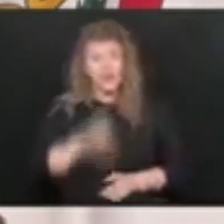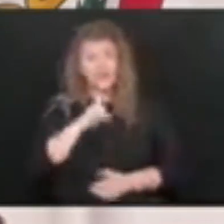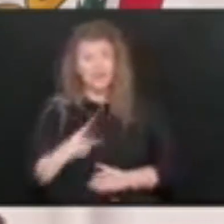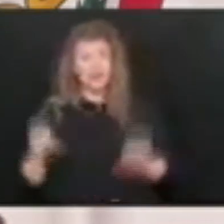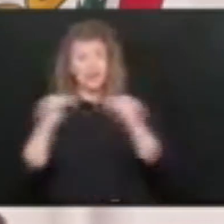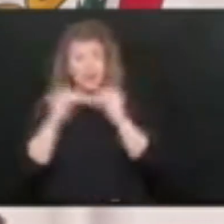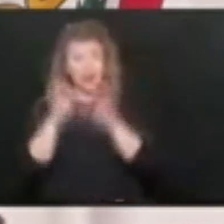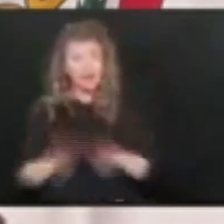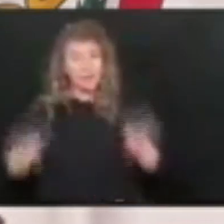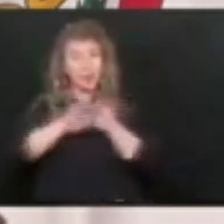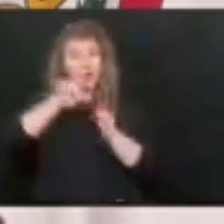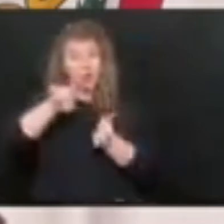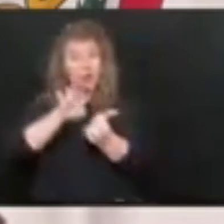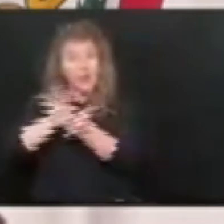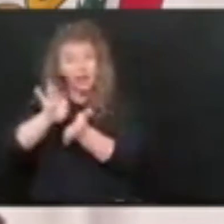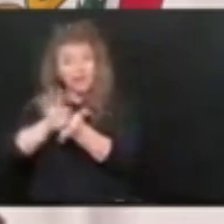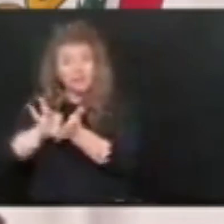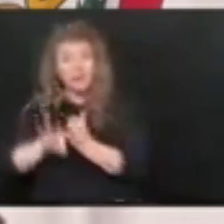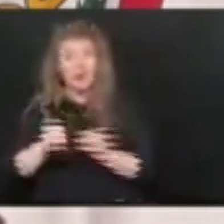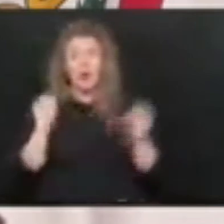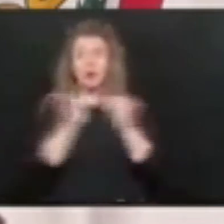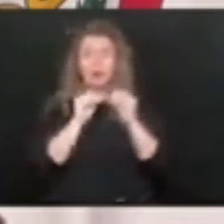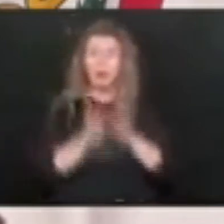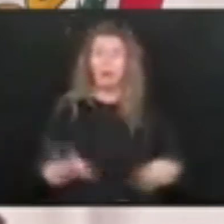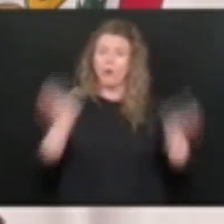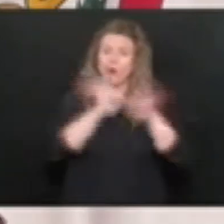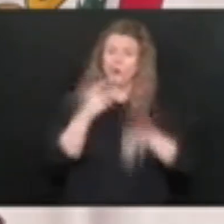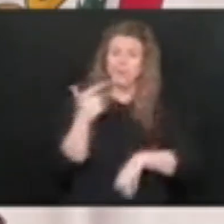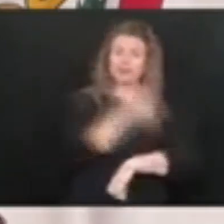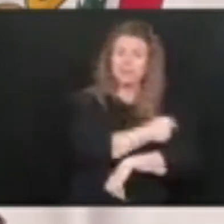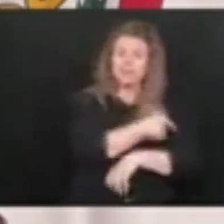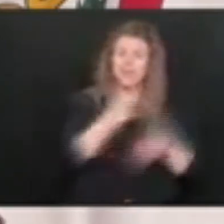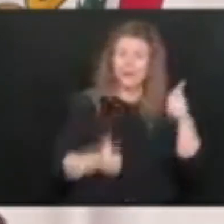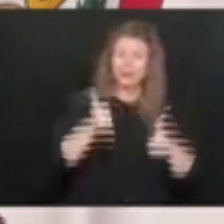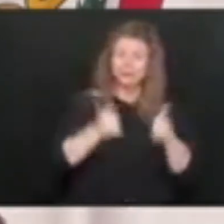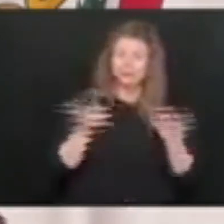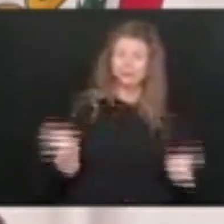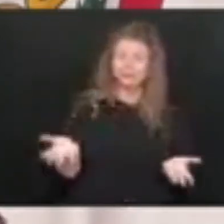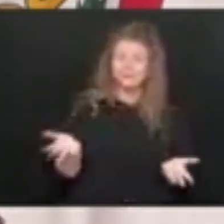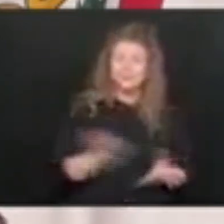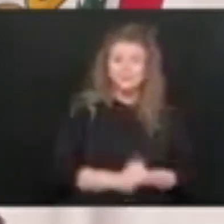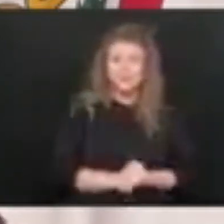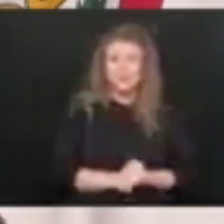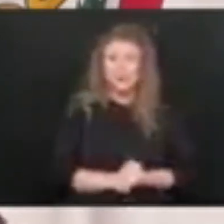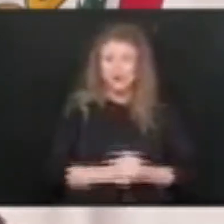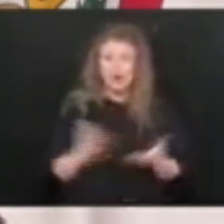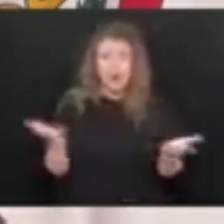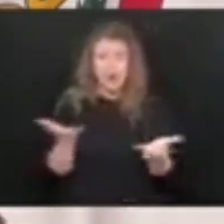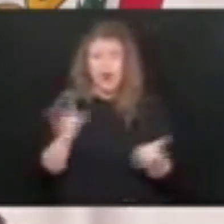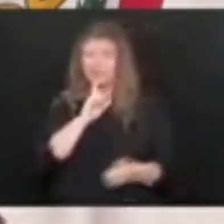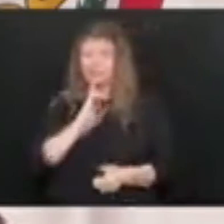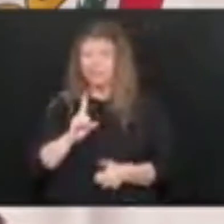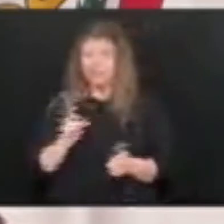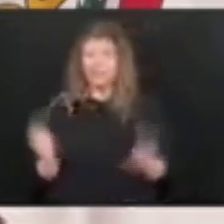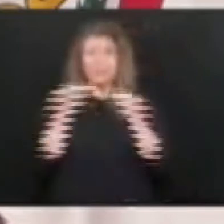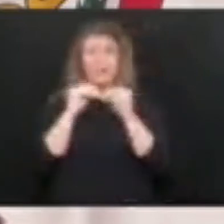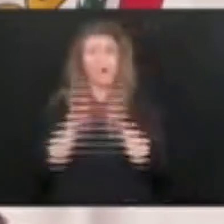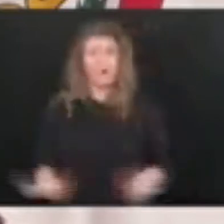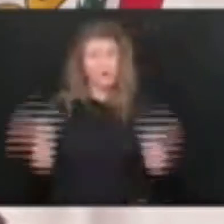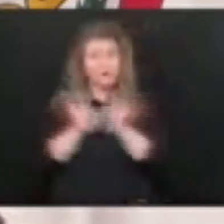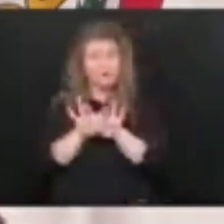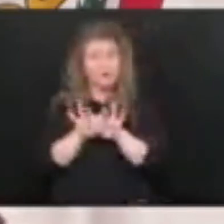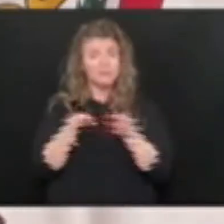more important that we get vaccinated? You know, what could possibly be more important? Now just think about